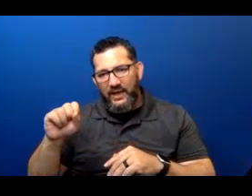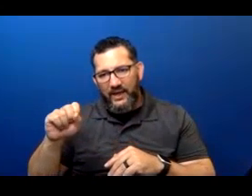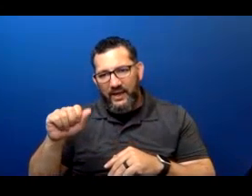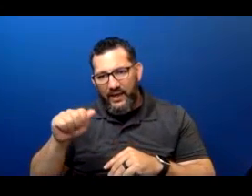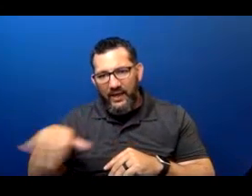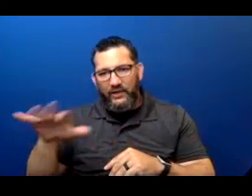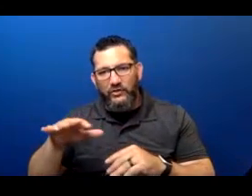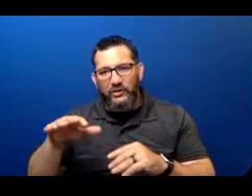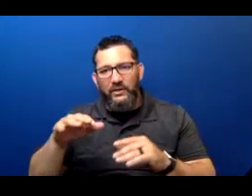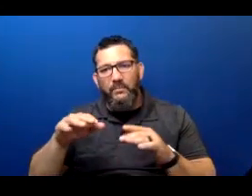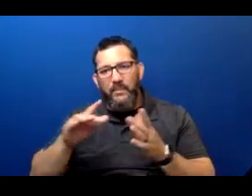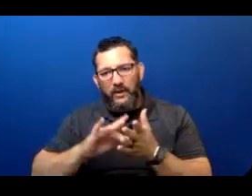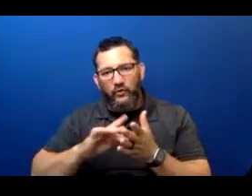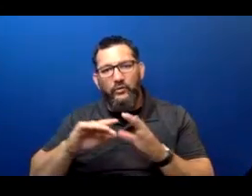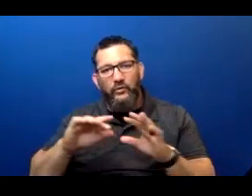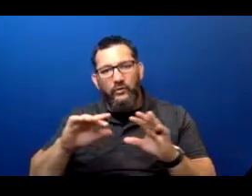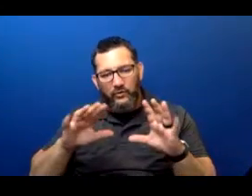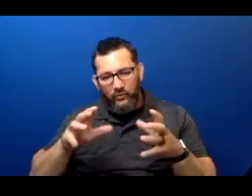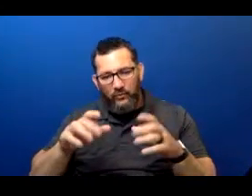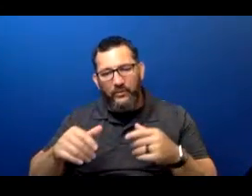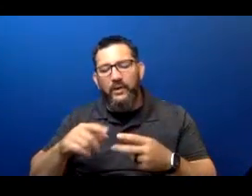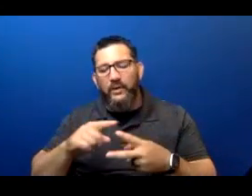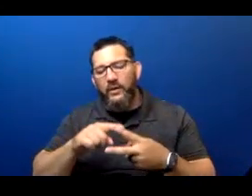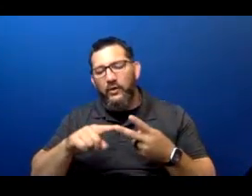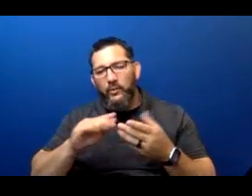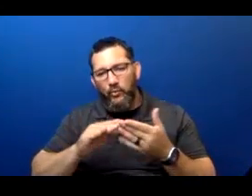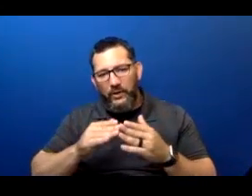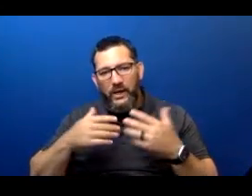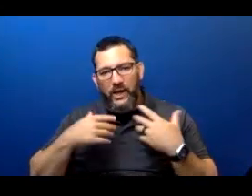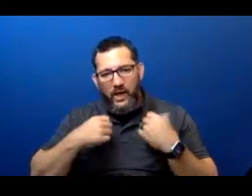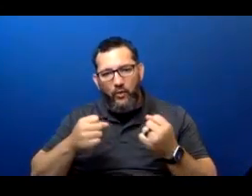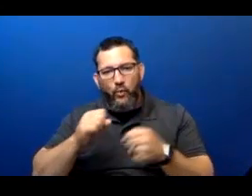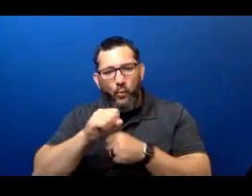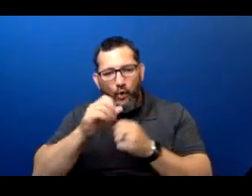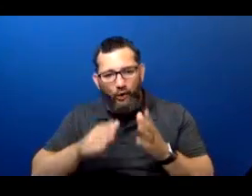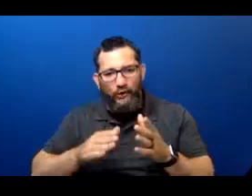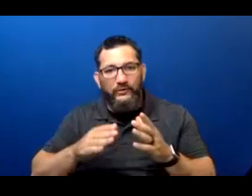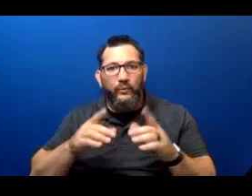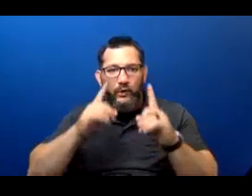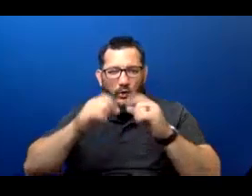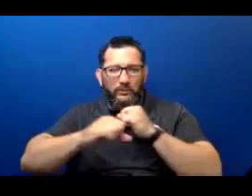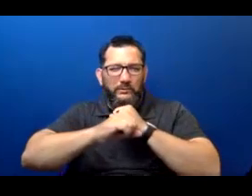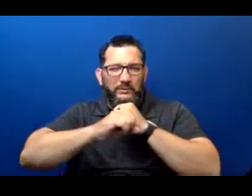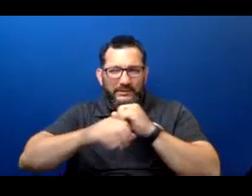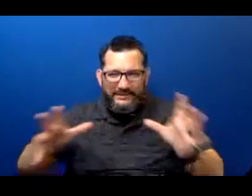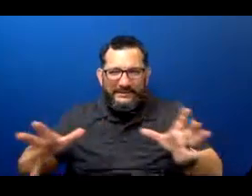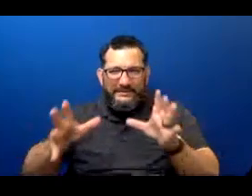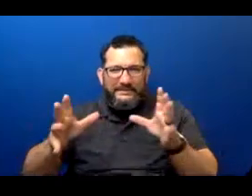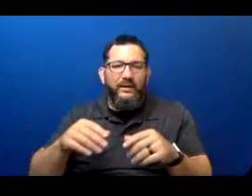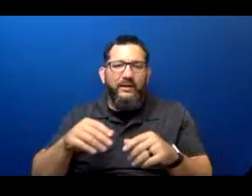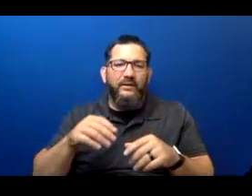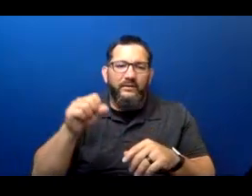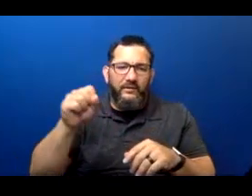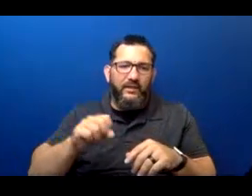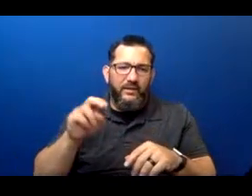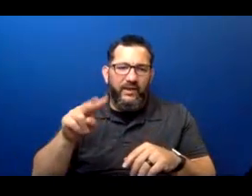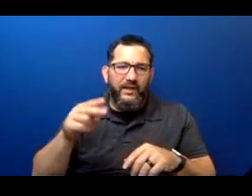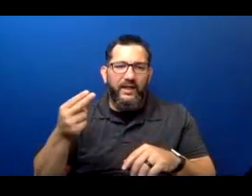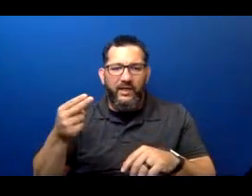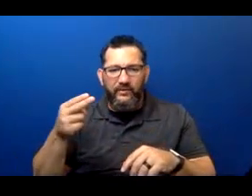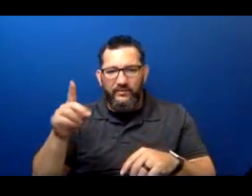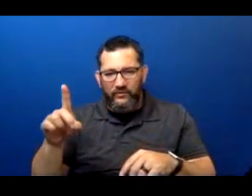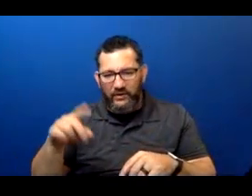clinic. And we also had community health workers who we champion whenever we can, provided by Southern Nevada Health District. So while